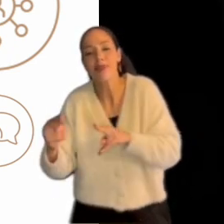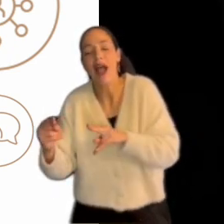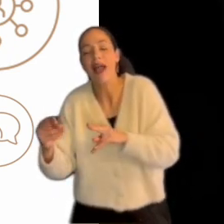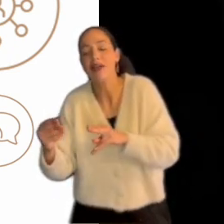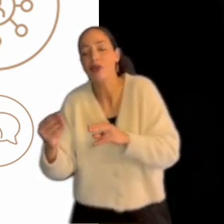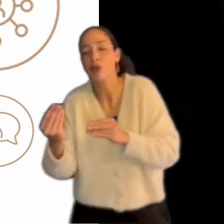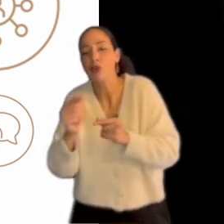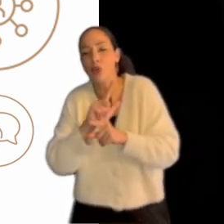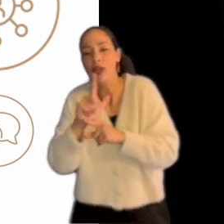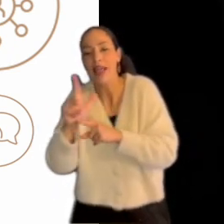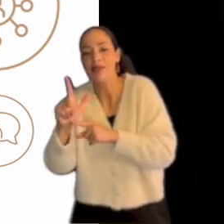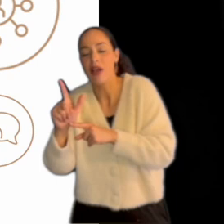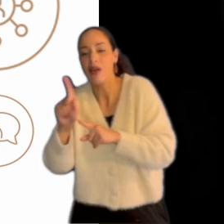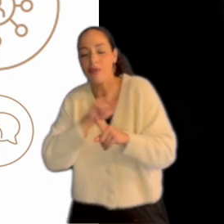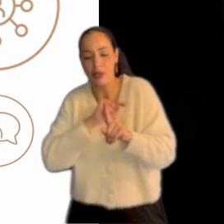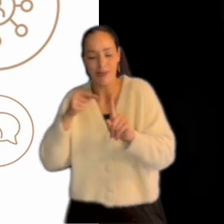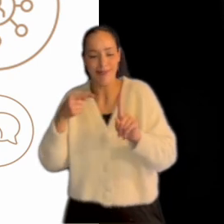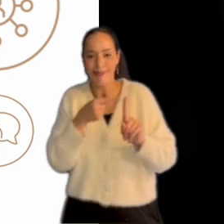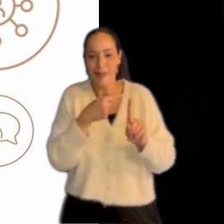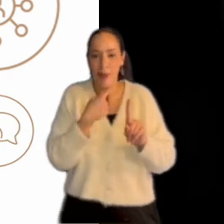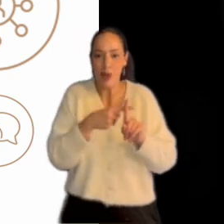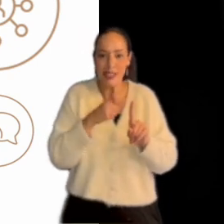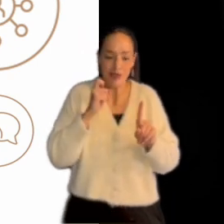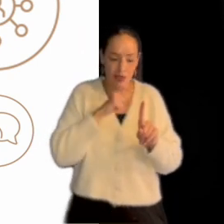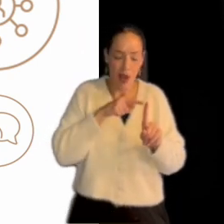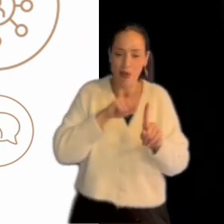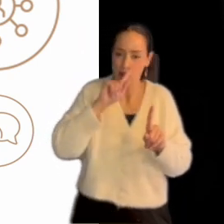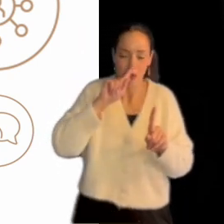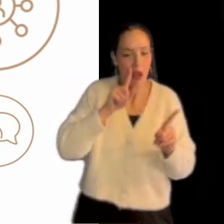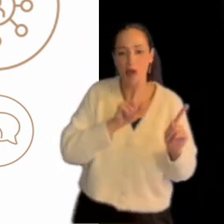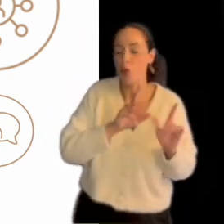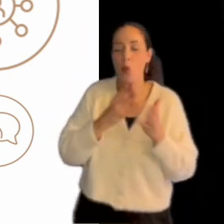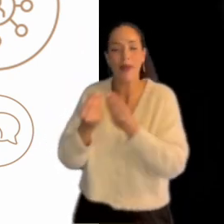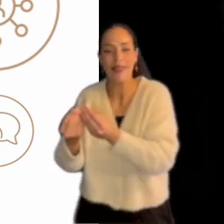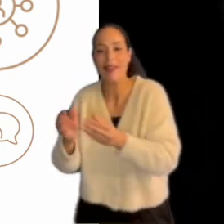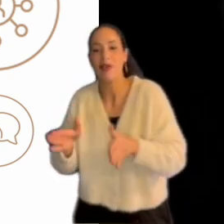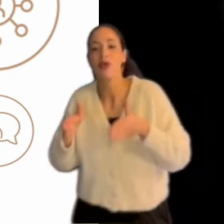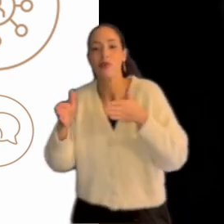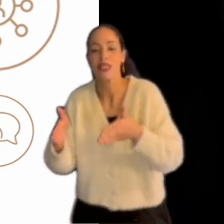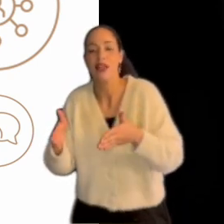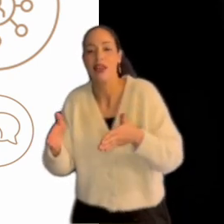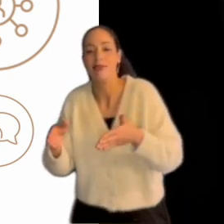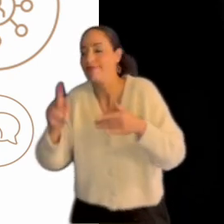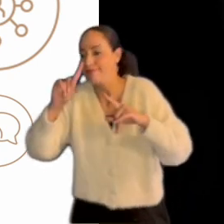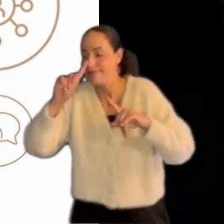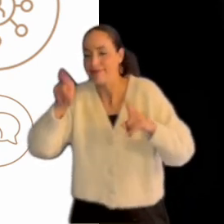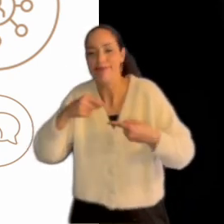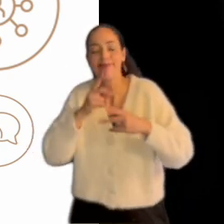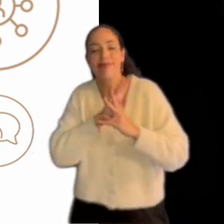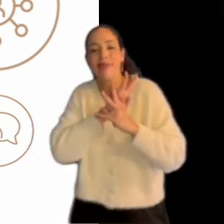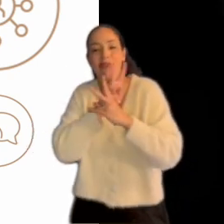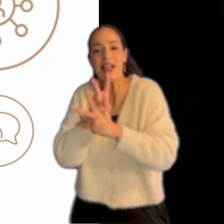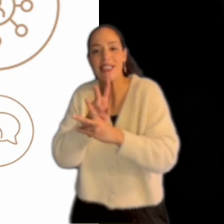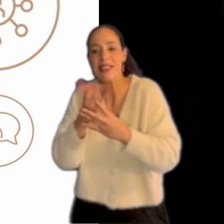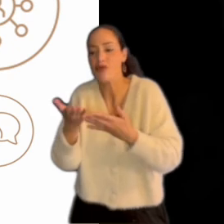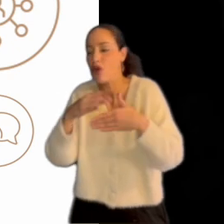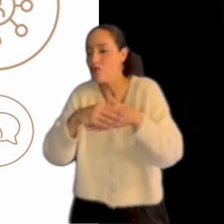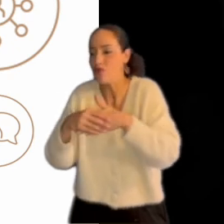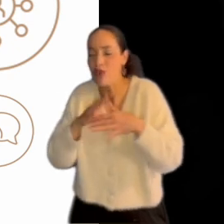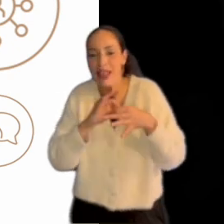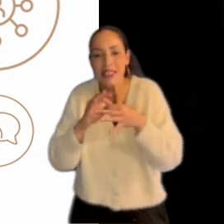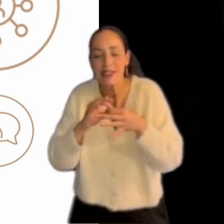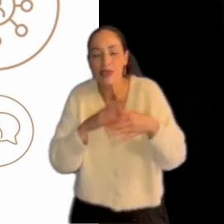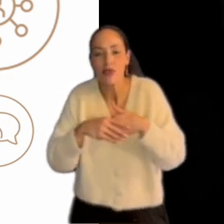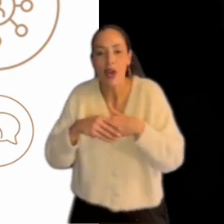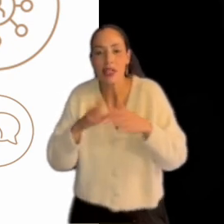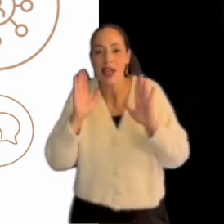other relatives or friends. He was to remain in his home for a further 5 days, alone with only his grief. Food would be delivered